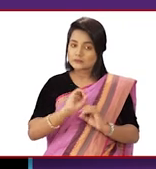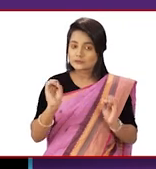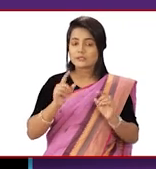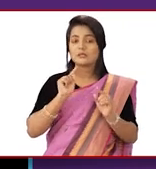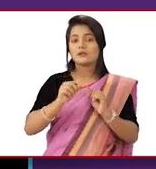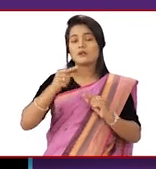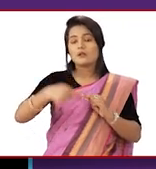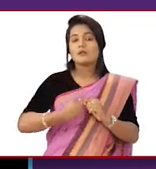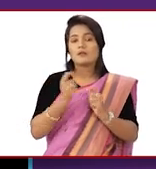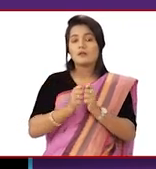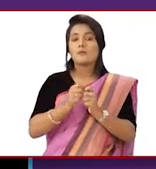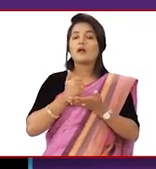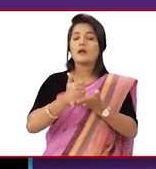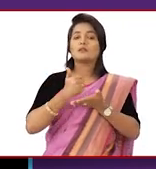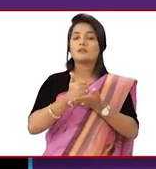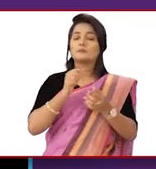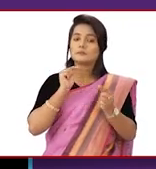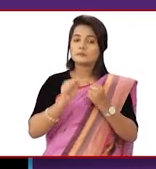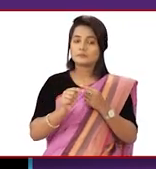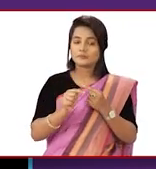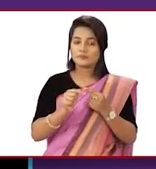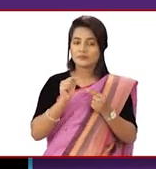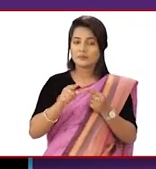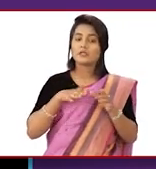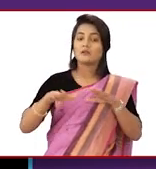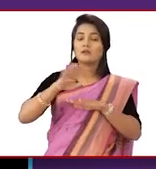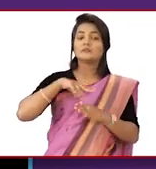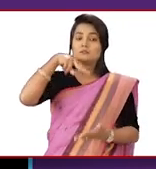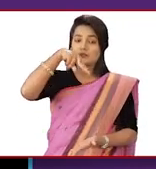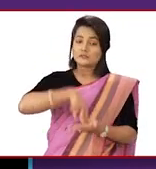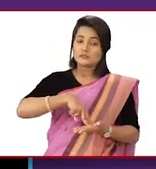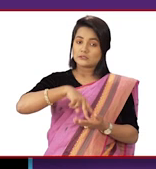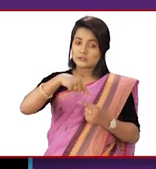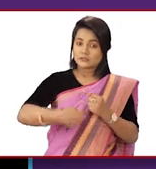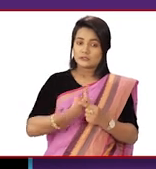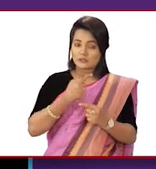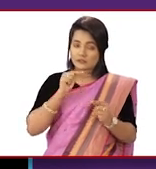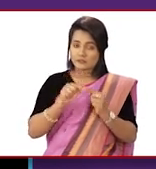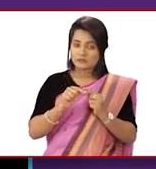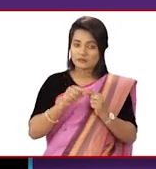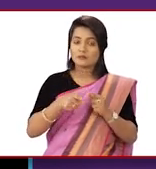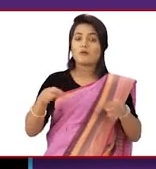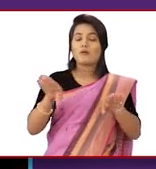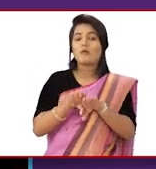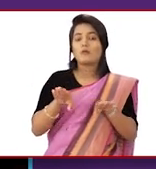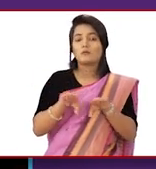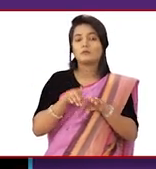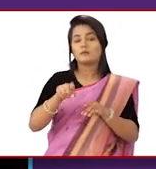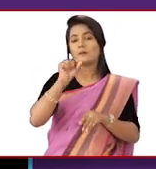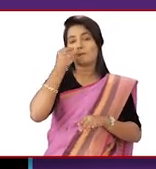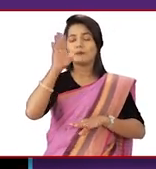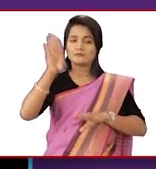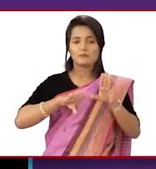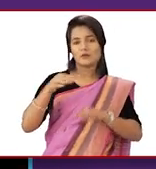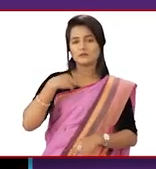it itself helps quite a bit in establishing an equality among the genders. That's